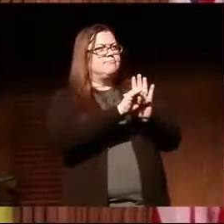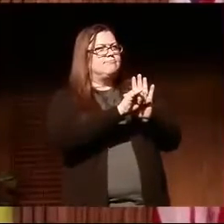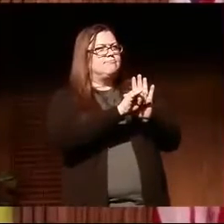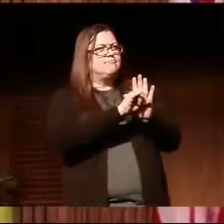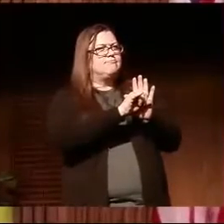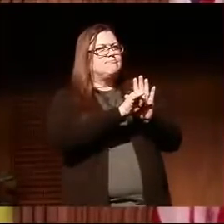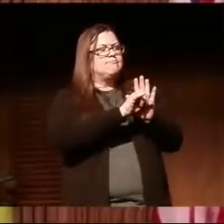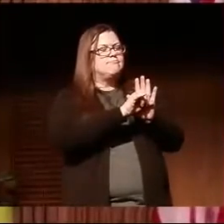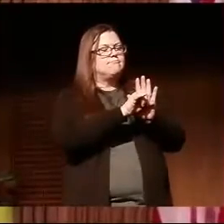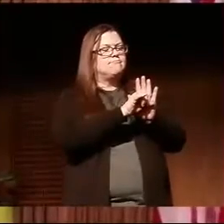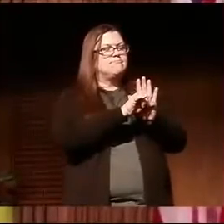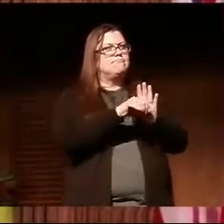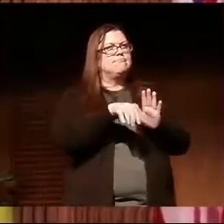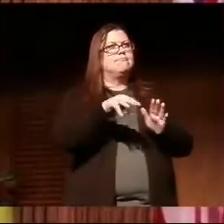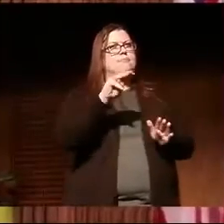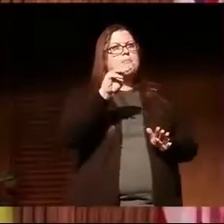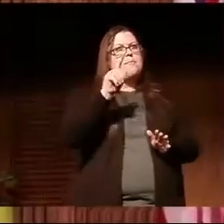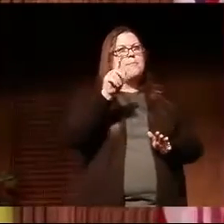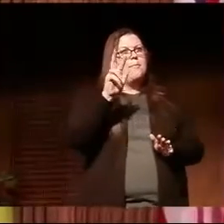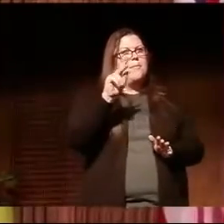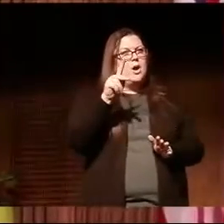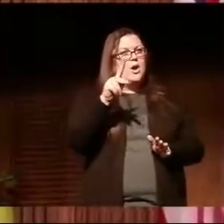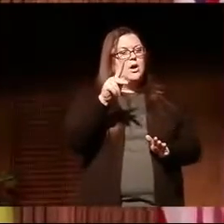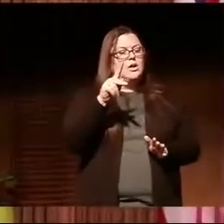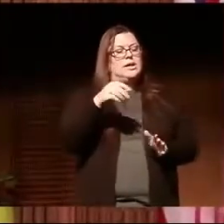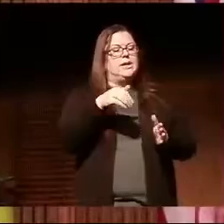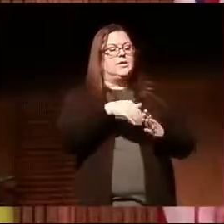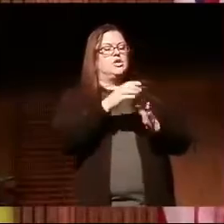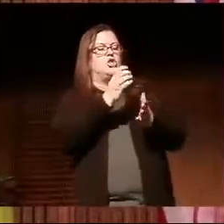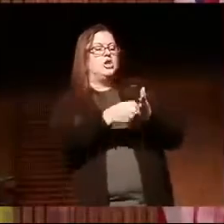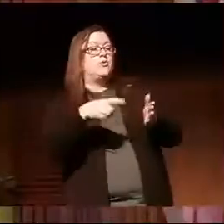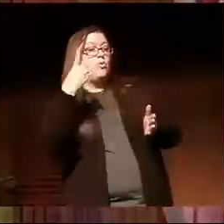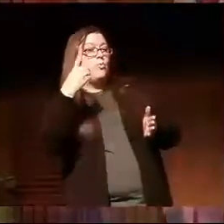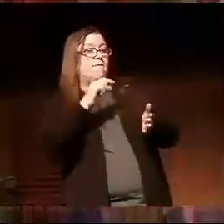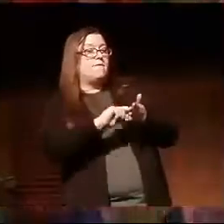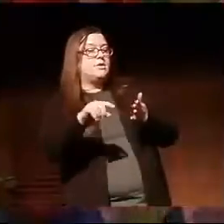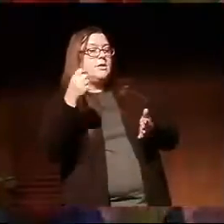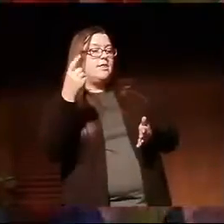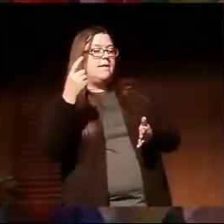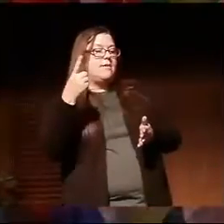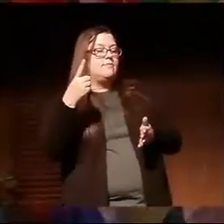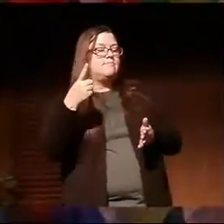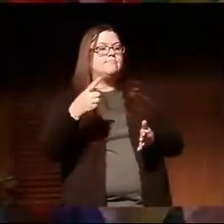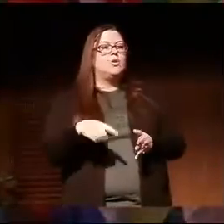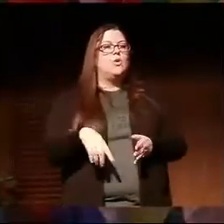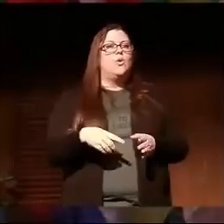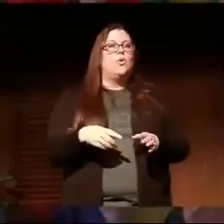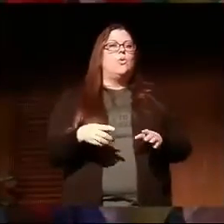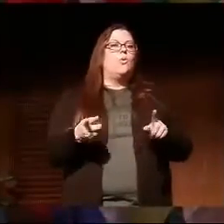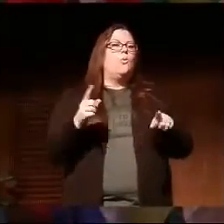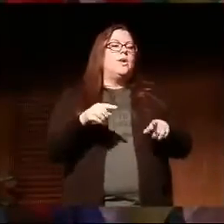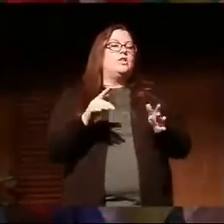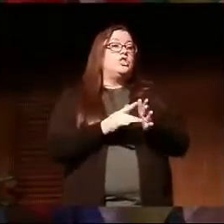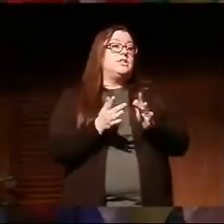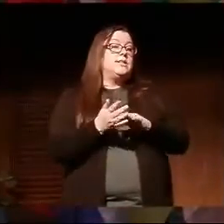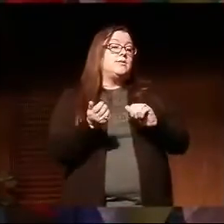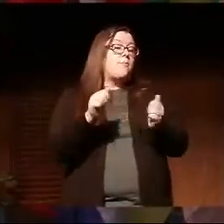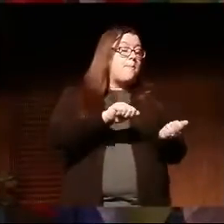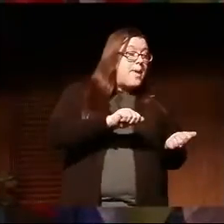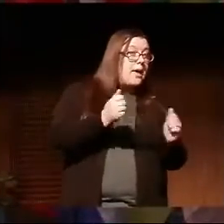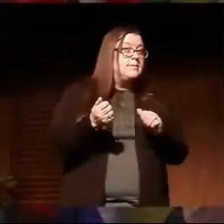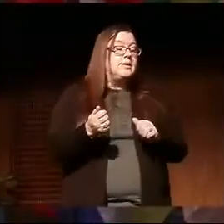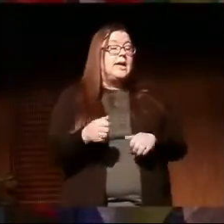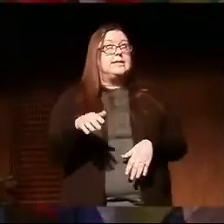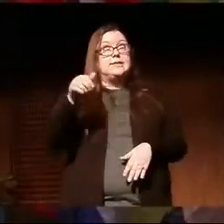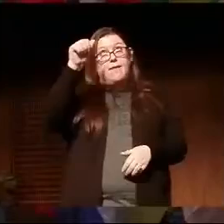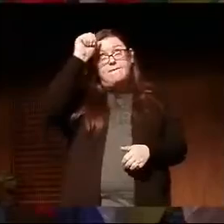Mark's built this in. We go back to chapter 1 and verse 11. When Jesus is being baptized, he comes out of the water, the heavens open up, and the Father says from